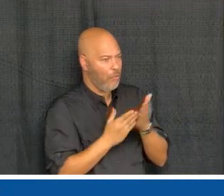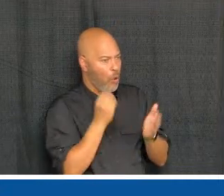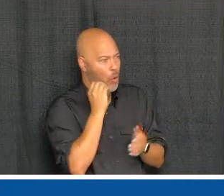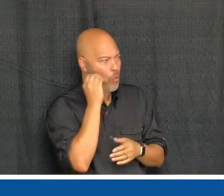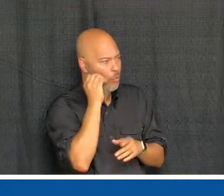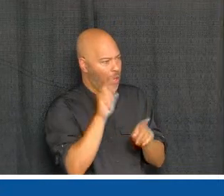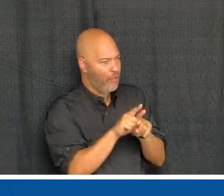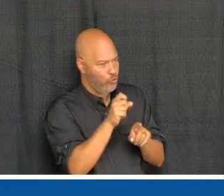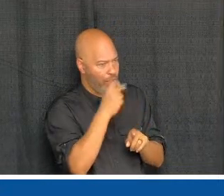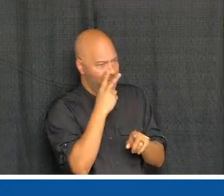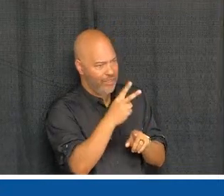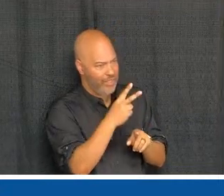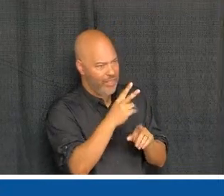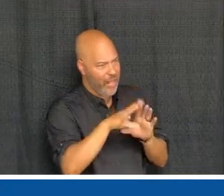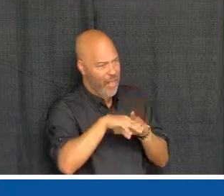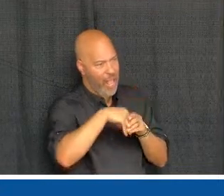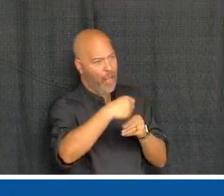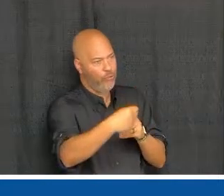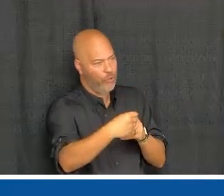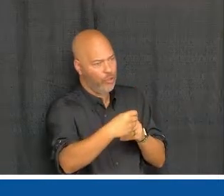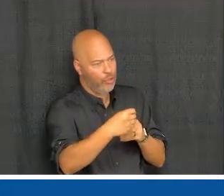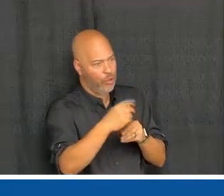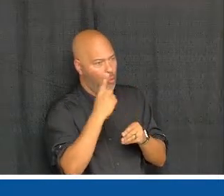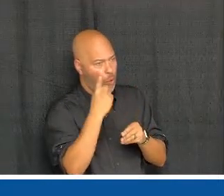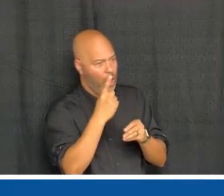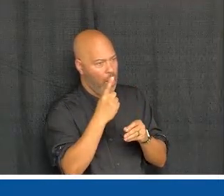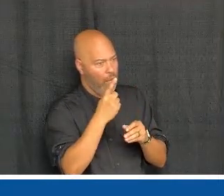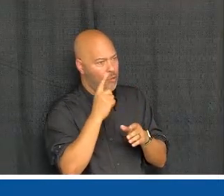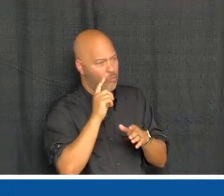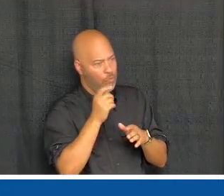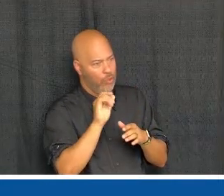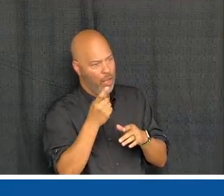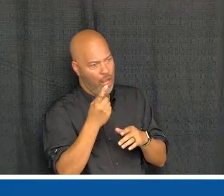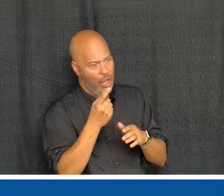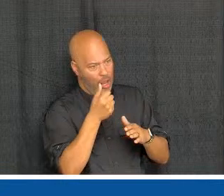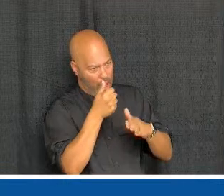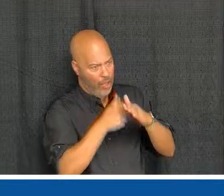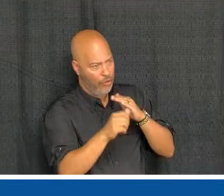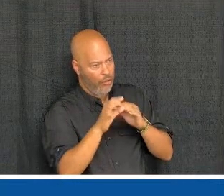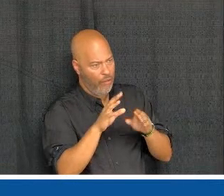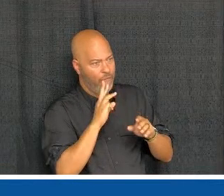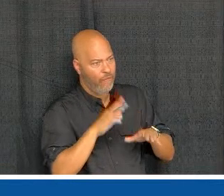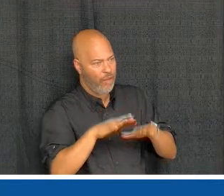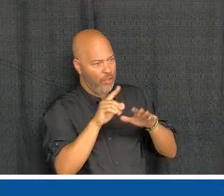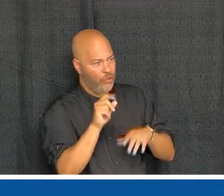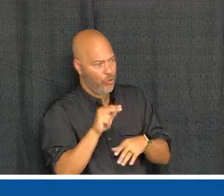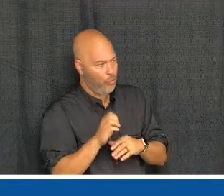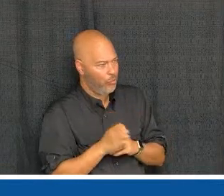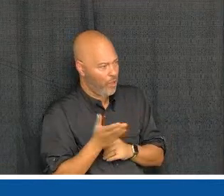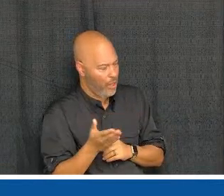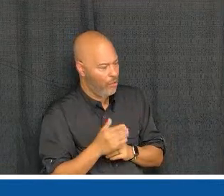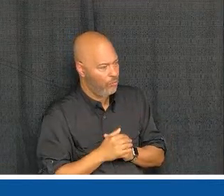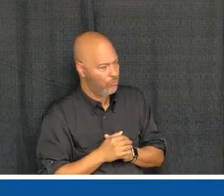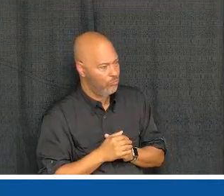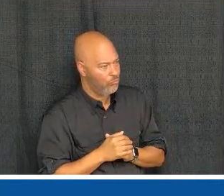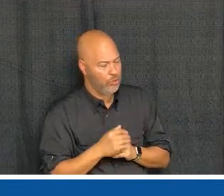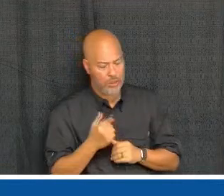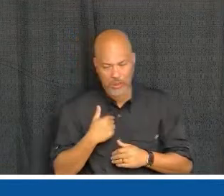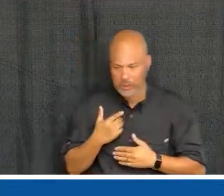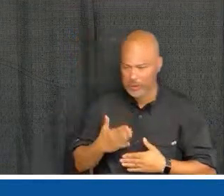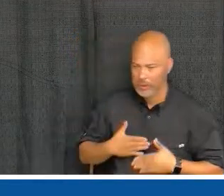as you can see, tucked outside, or one appears to be under the flood zone there. Okay. Well, I'm glad